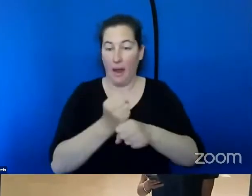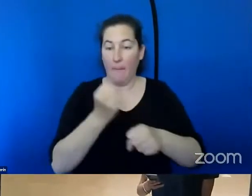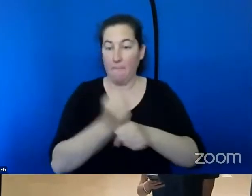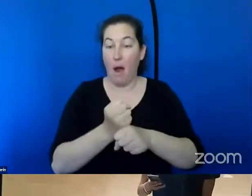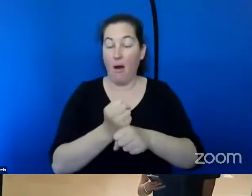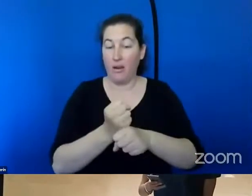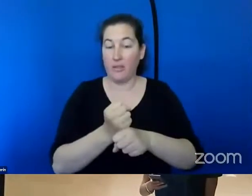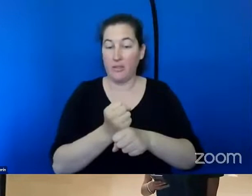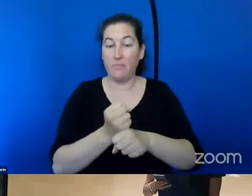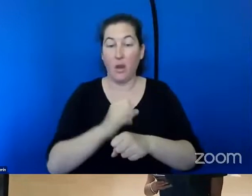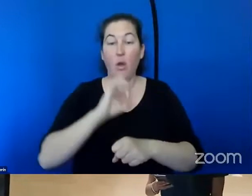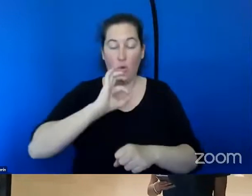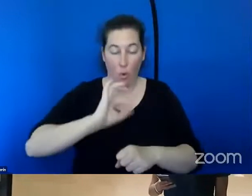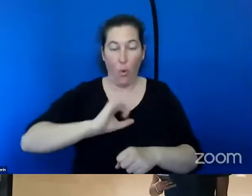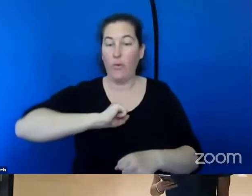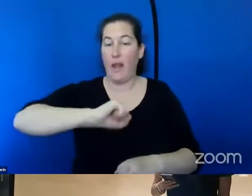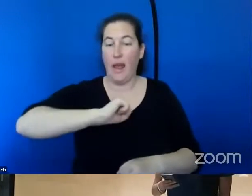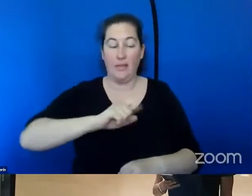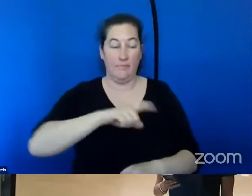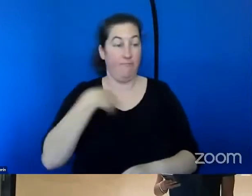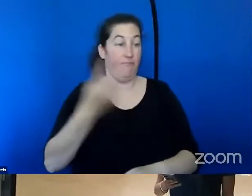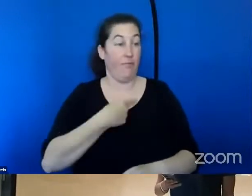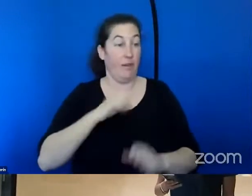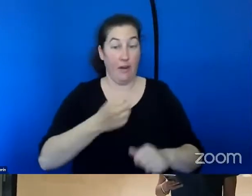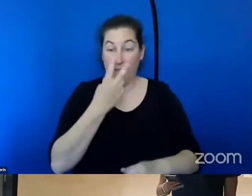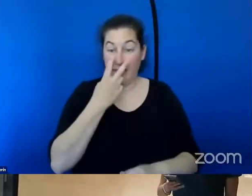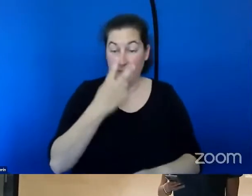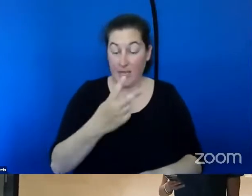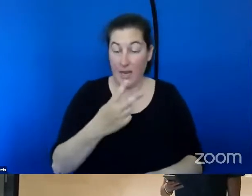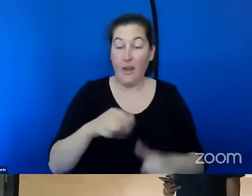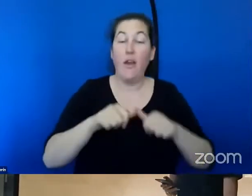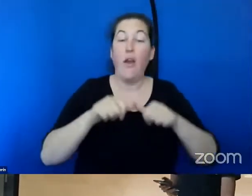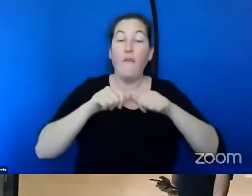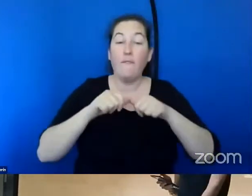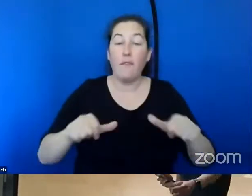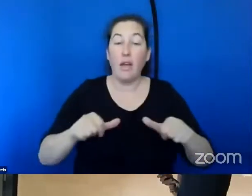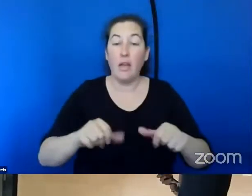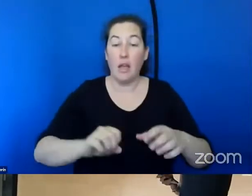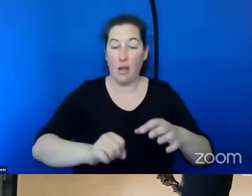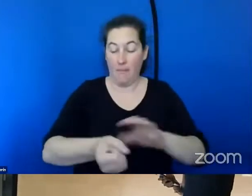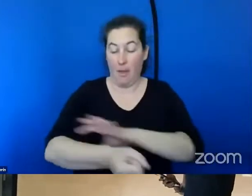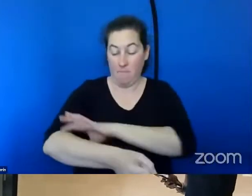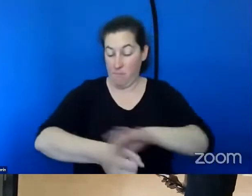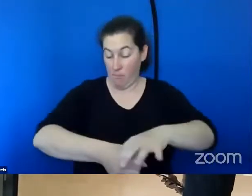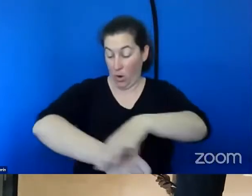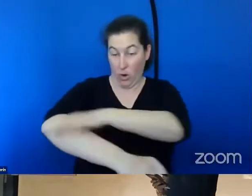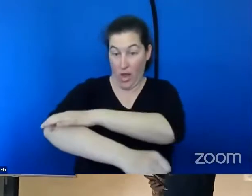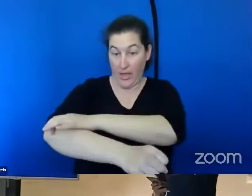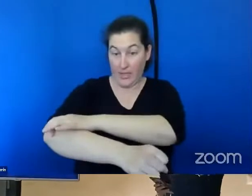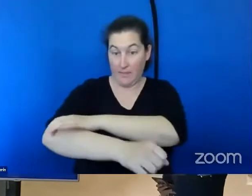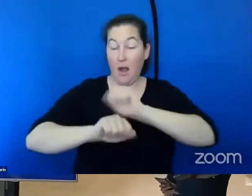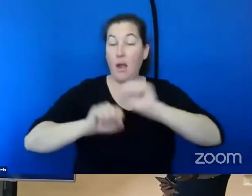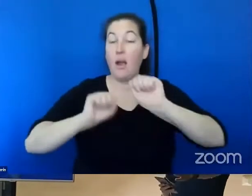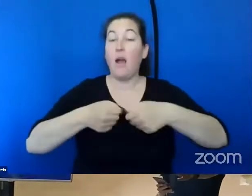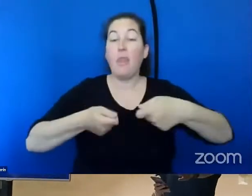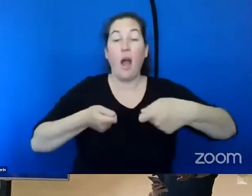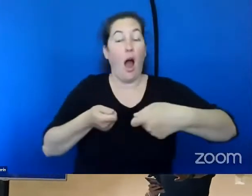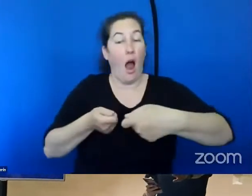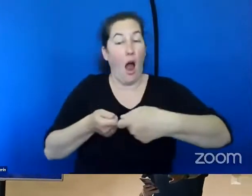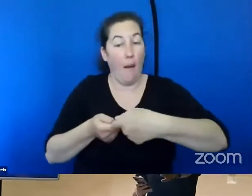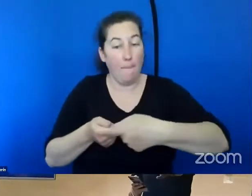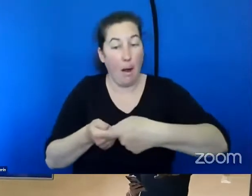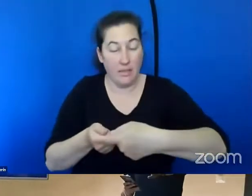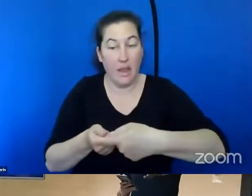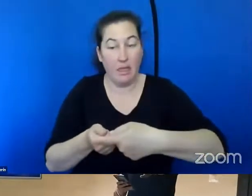team founded in 2018, based in Barcelona, currently located at a campus of the